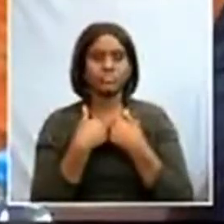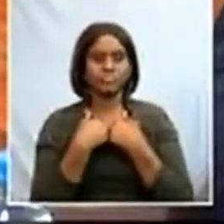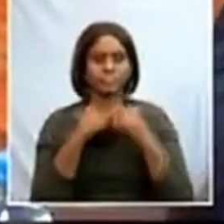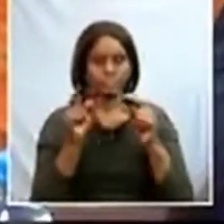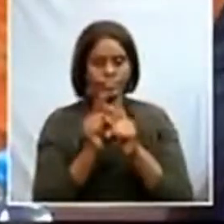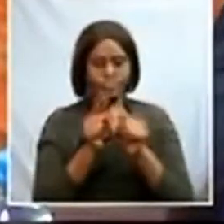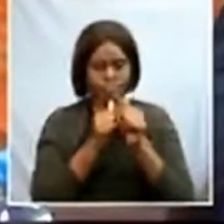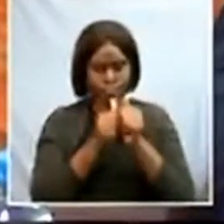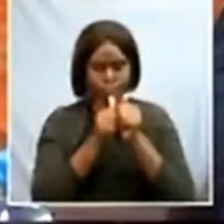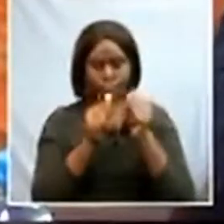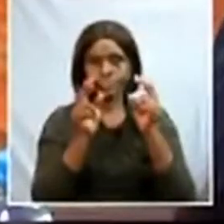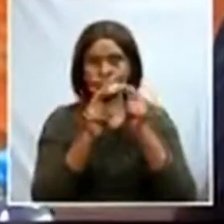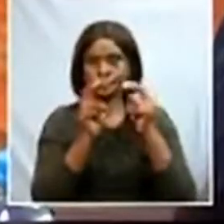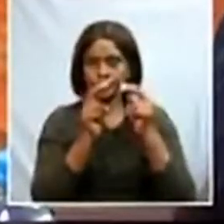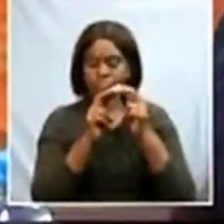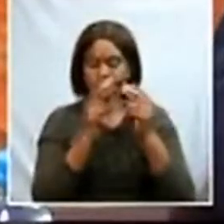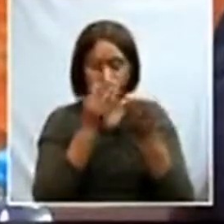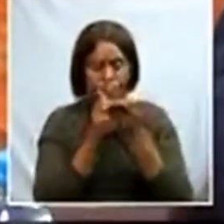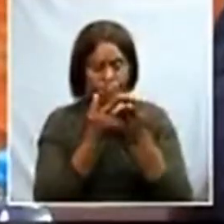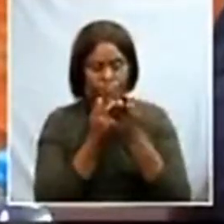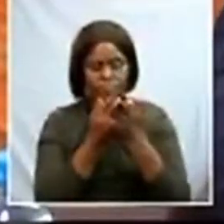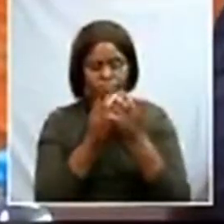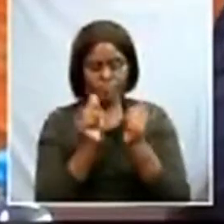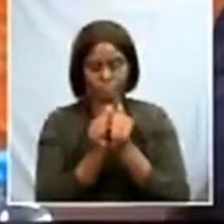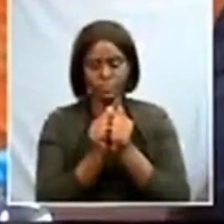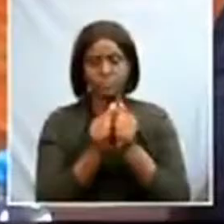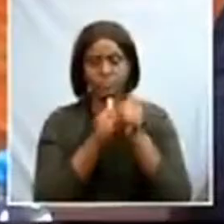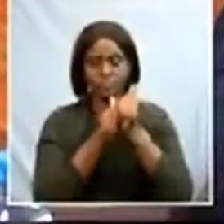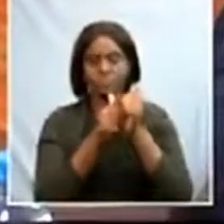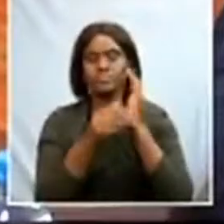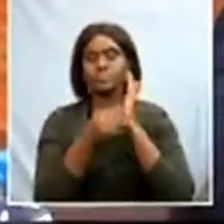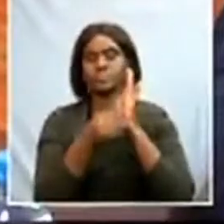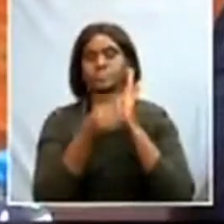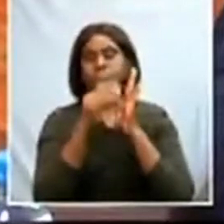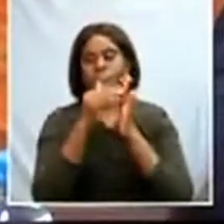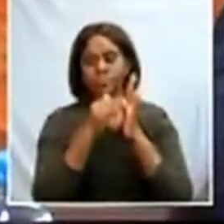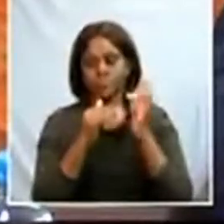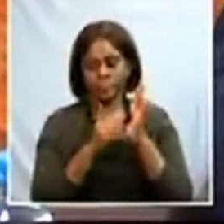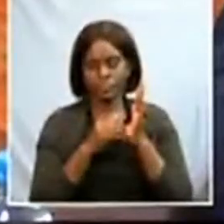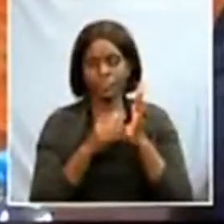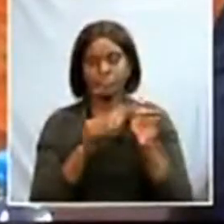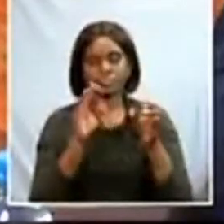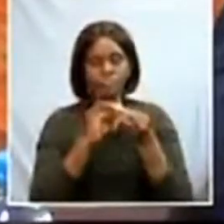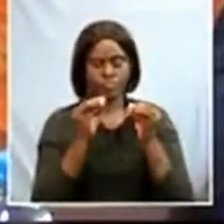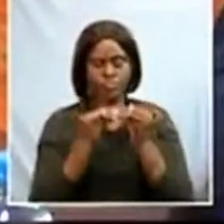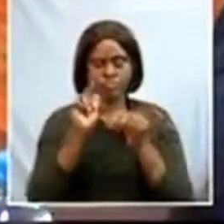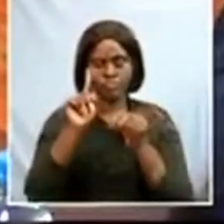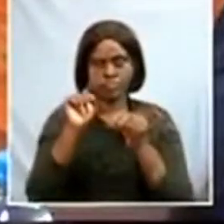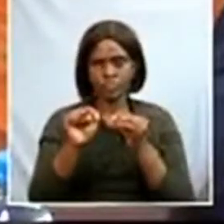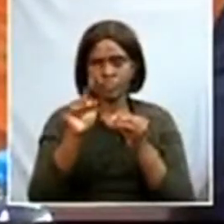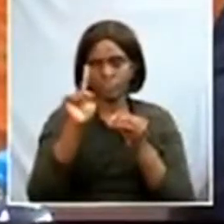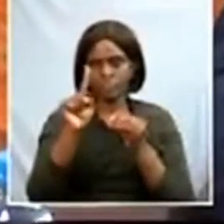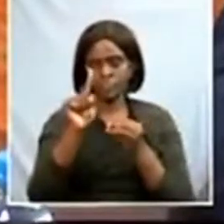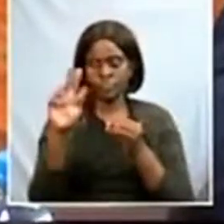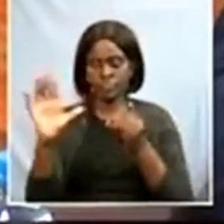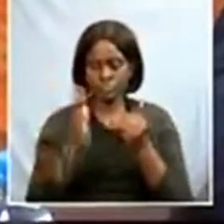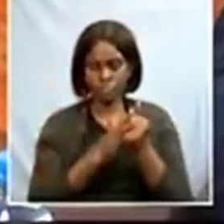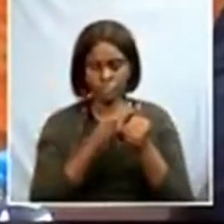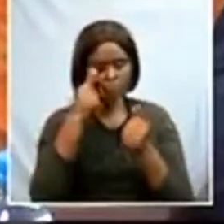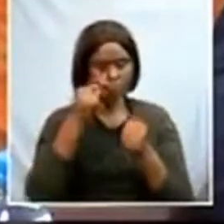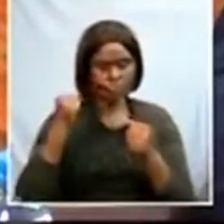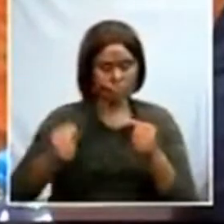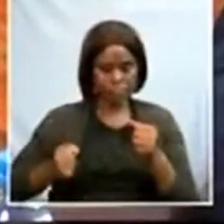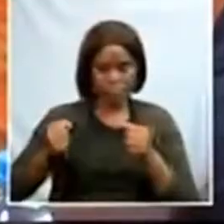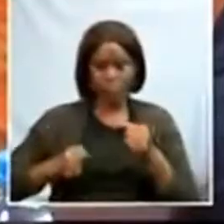as per contractual obligation and as per guidelines. Appendix 1.1, retained for